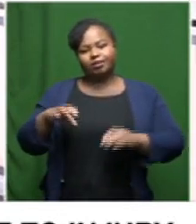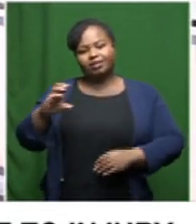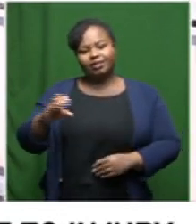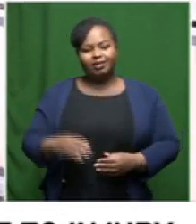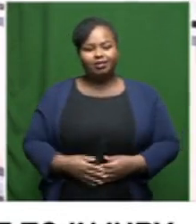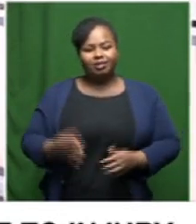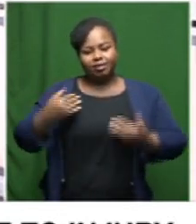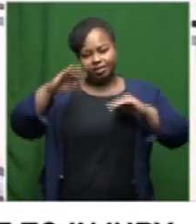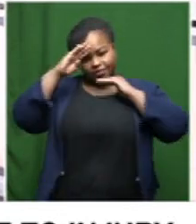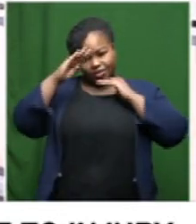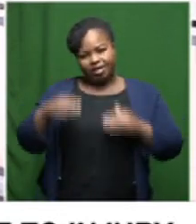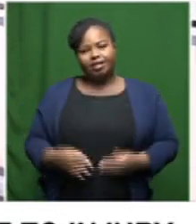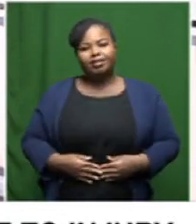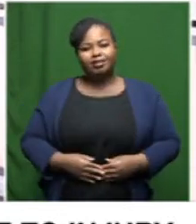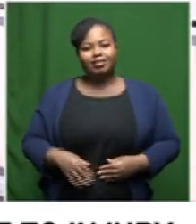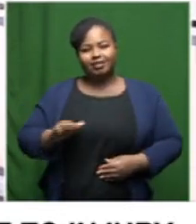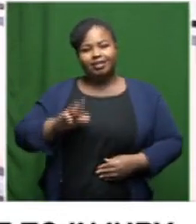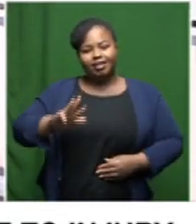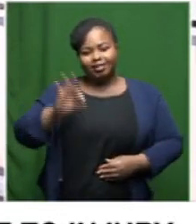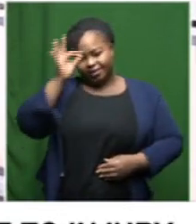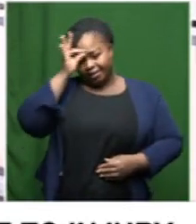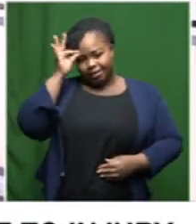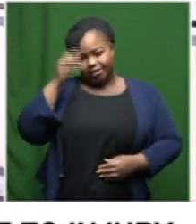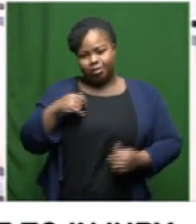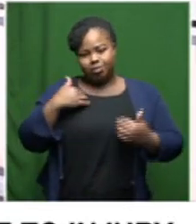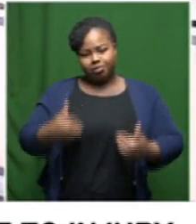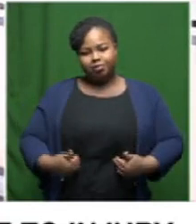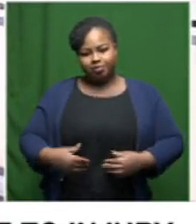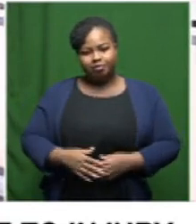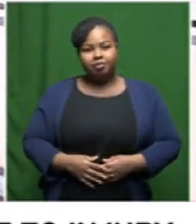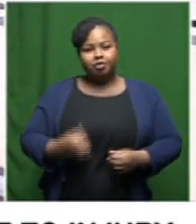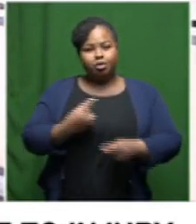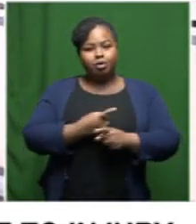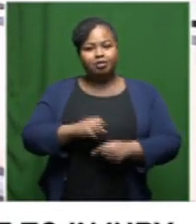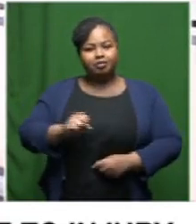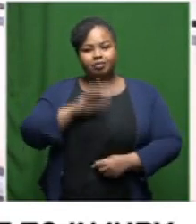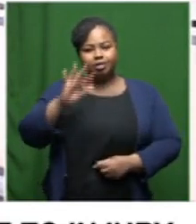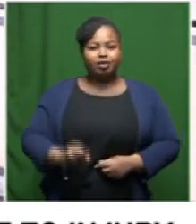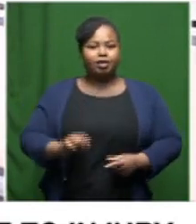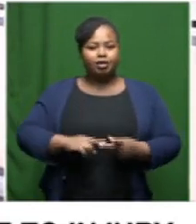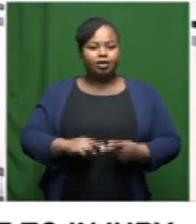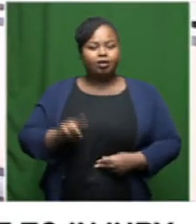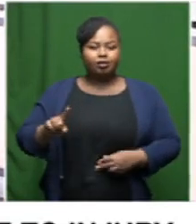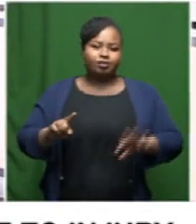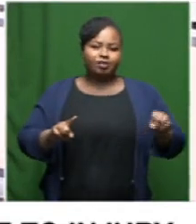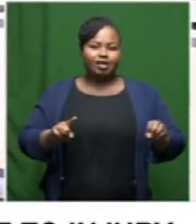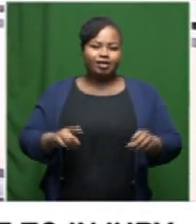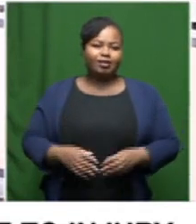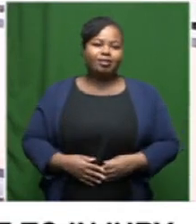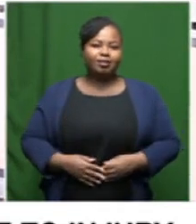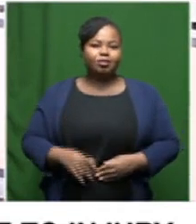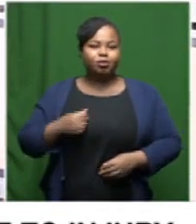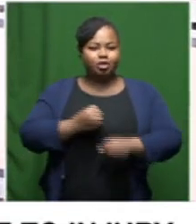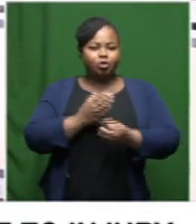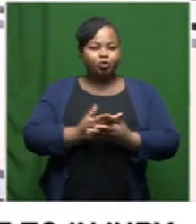against Botswana in the 69th minute on Sunday. South Africa managed to beat their neighbours by 1-0 to ensure a clean sweep